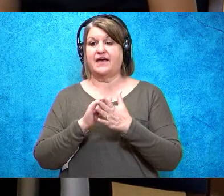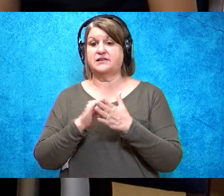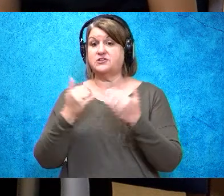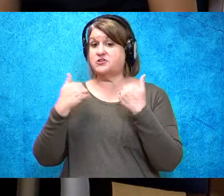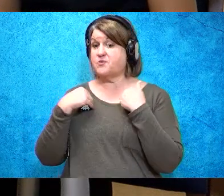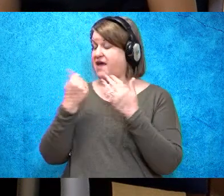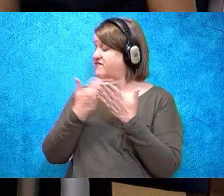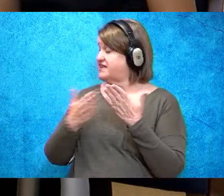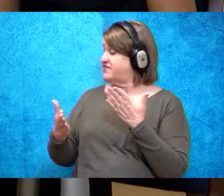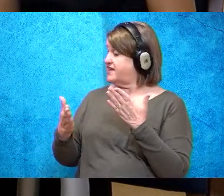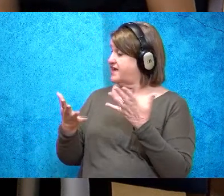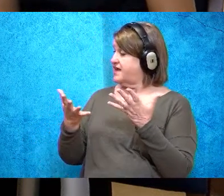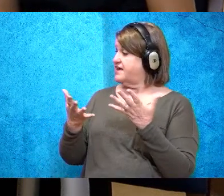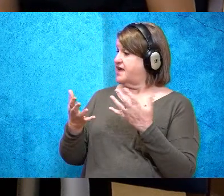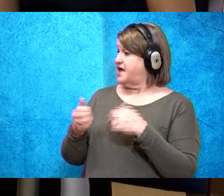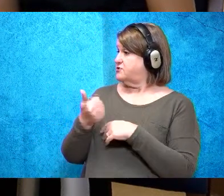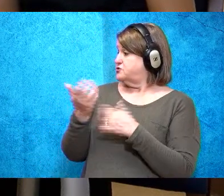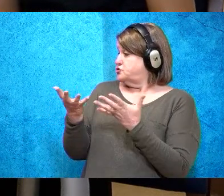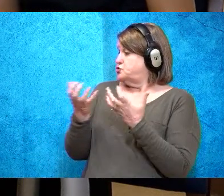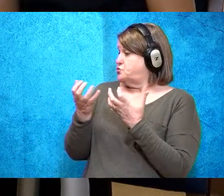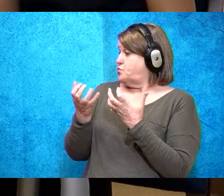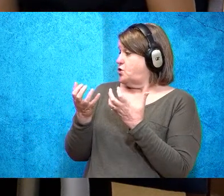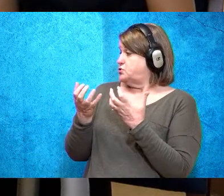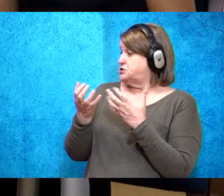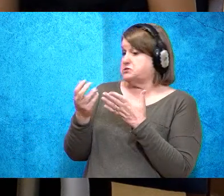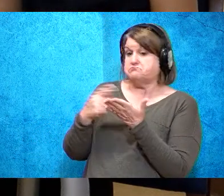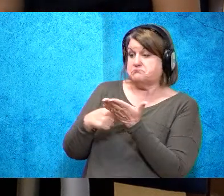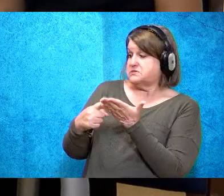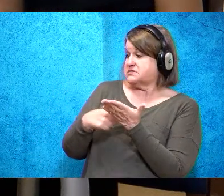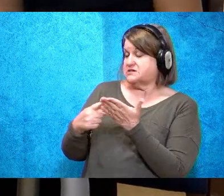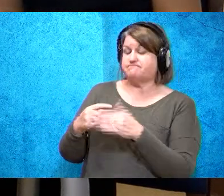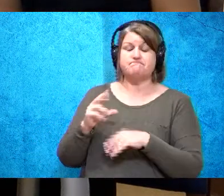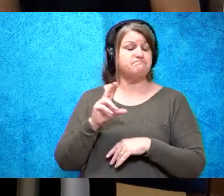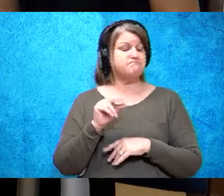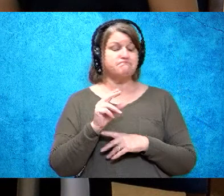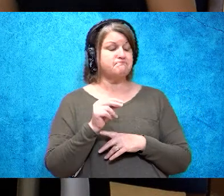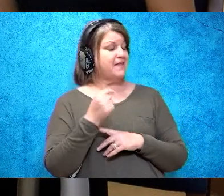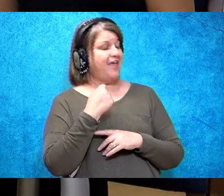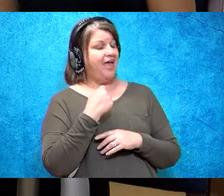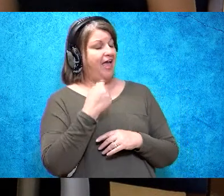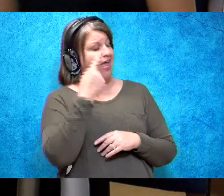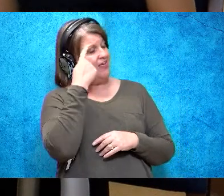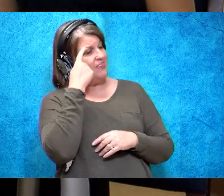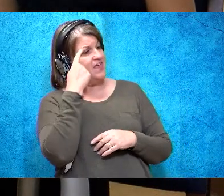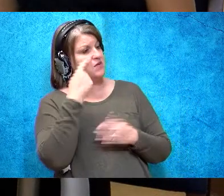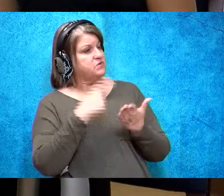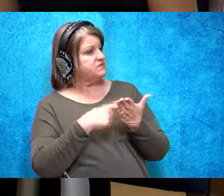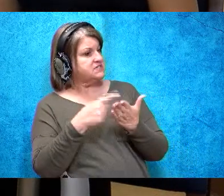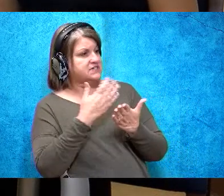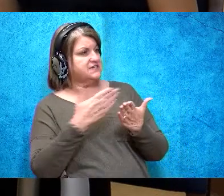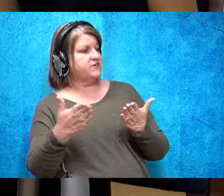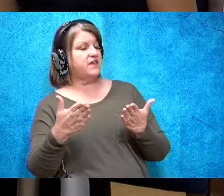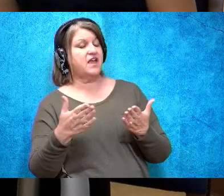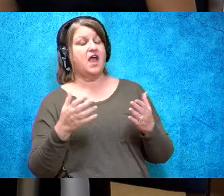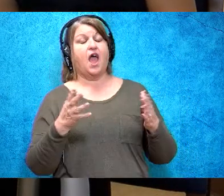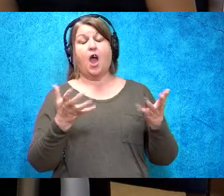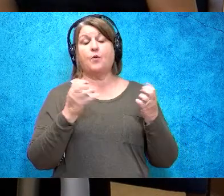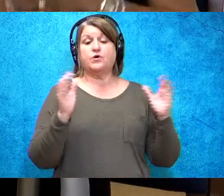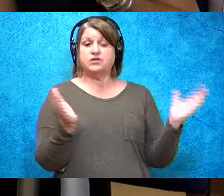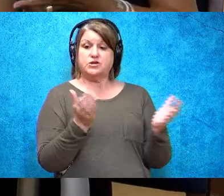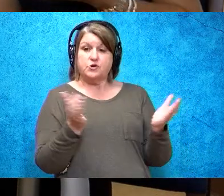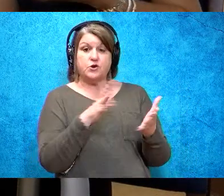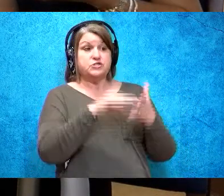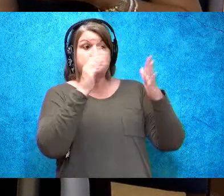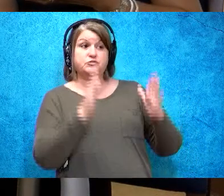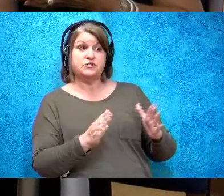add as far as the requirements or the course requests? No, I think we've covered everything. I would encourage students, though, to be sure if